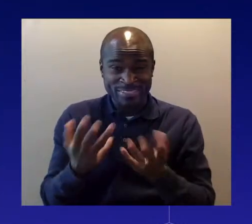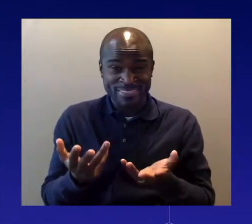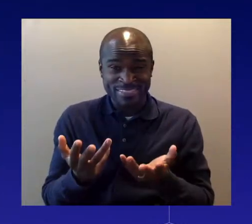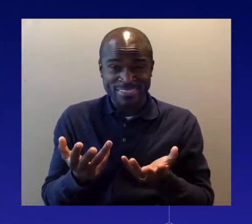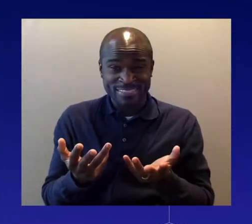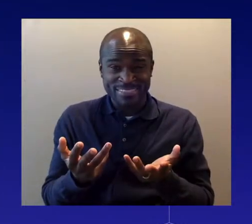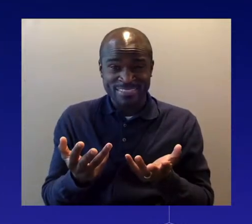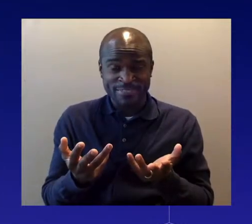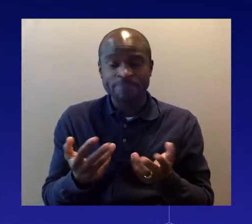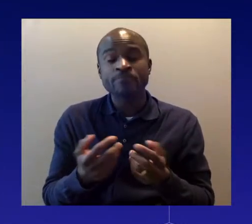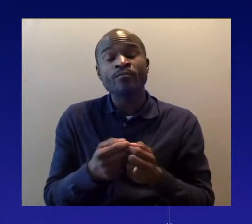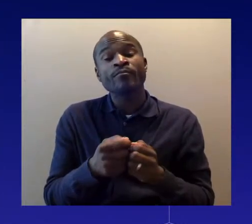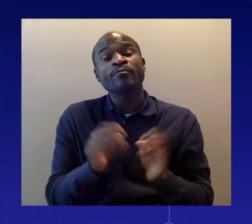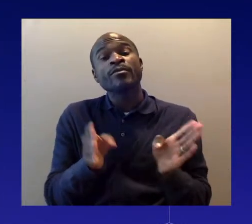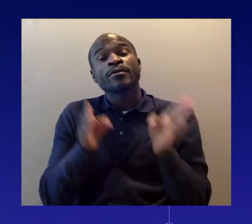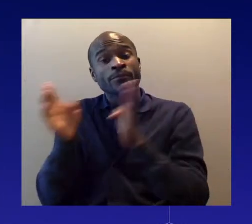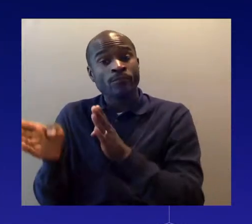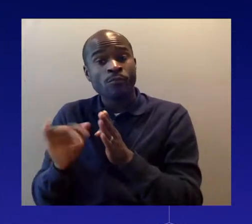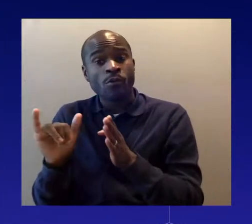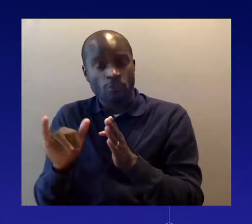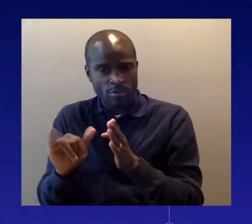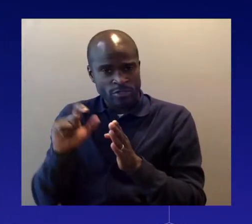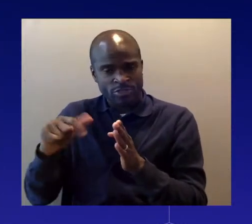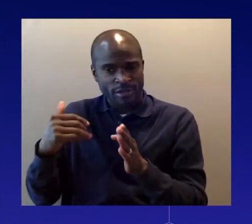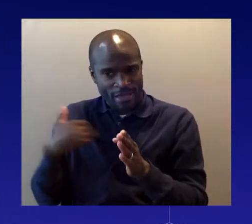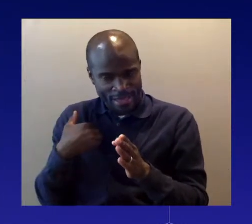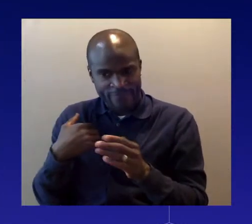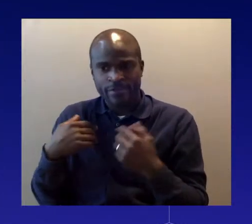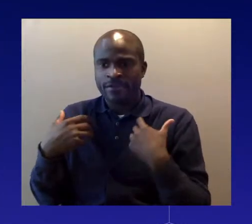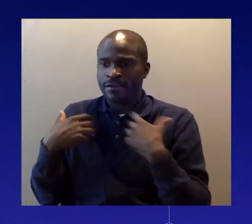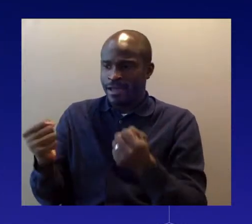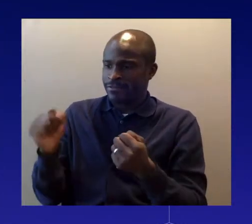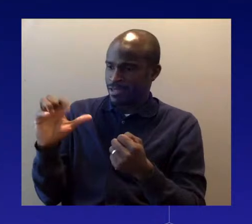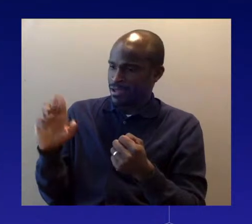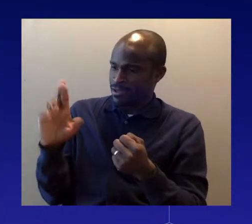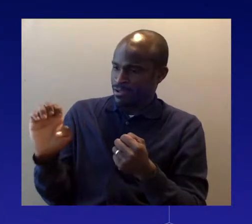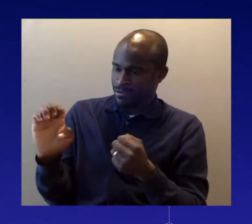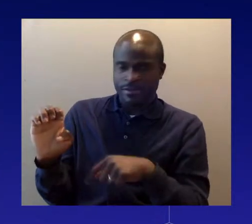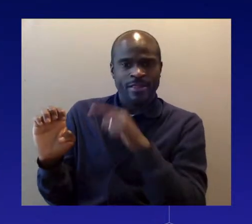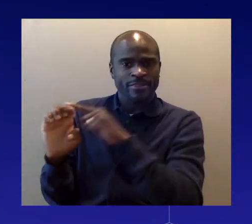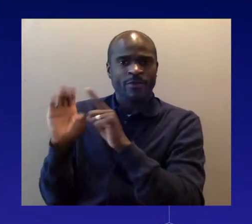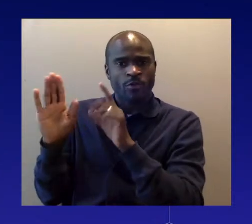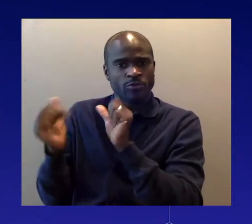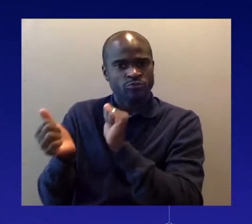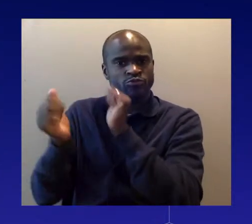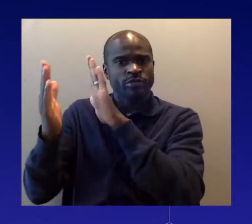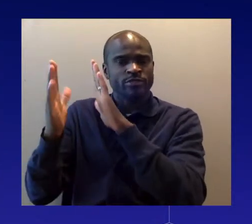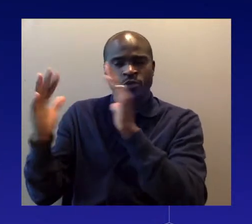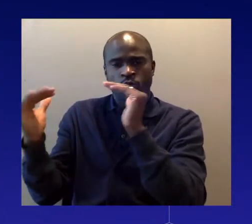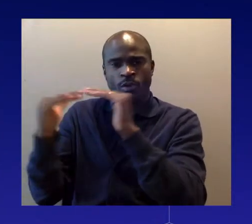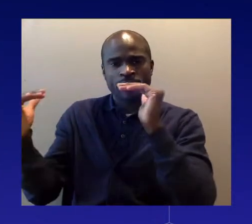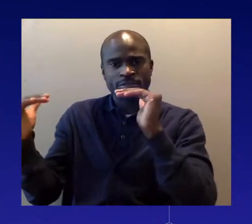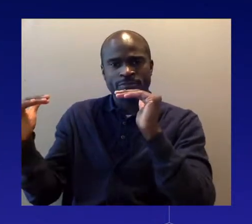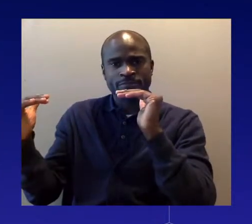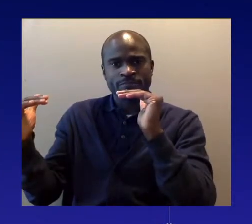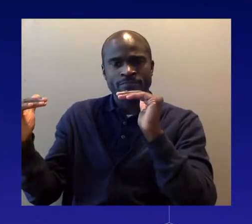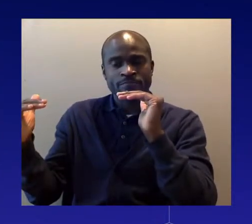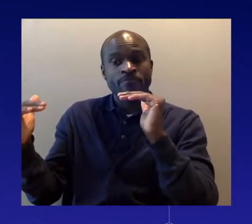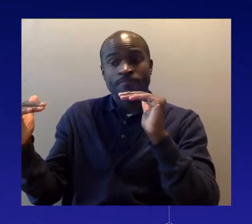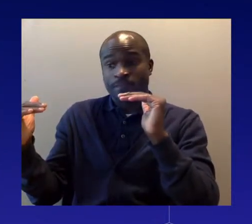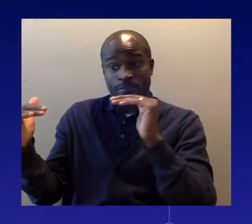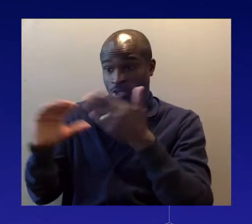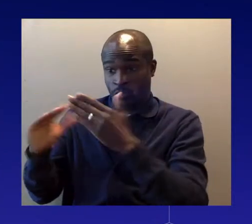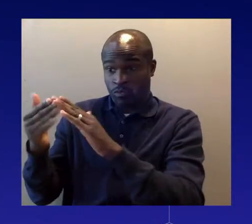that addresses quality and a population basis. And by healthy community, I also mean communities that aren't uniform